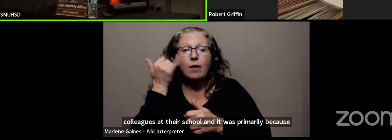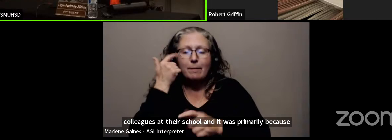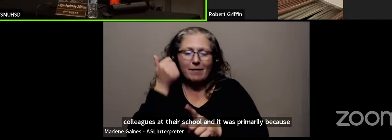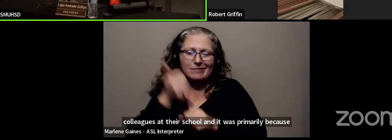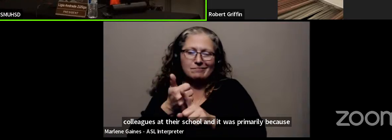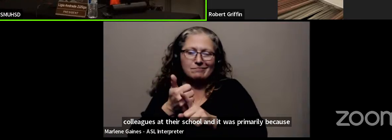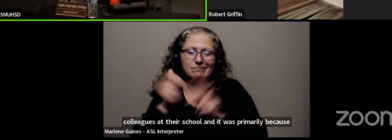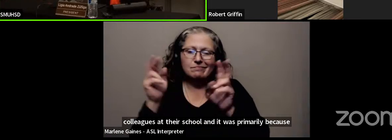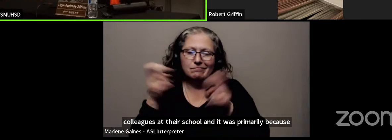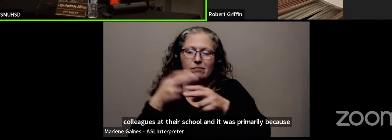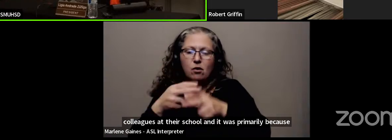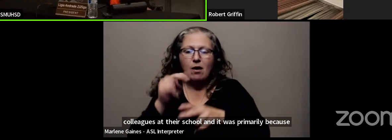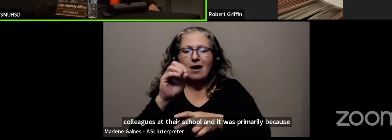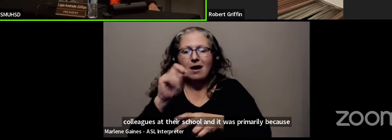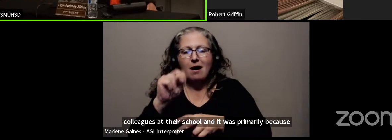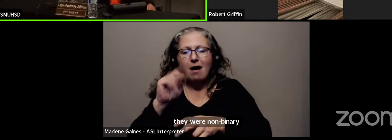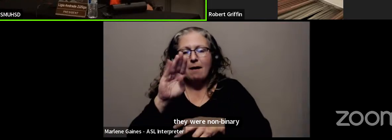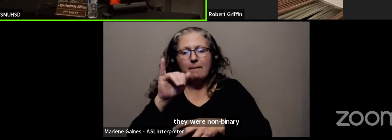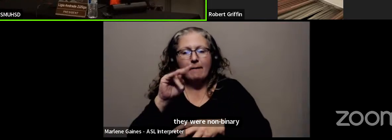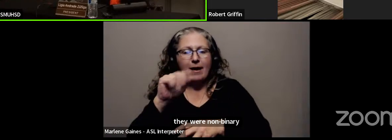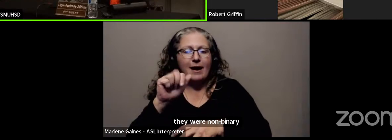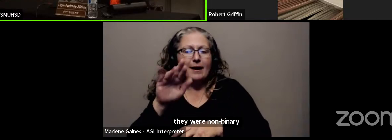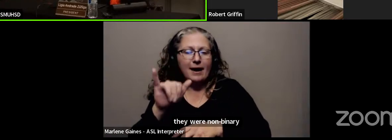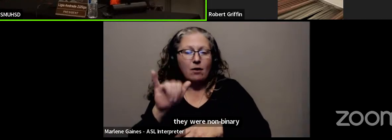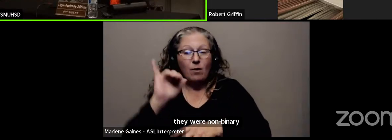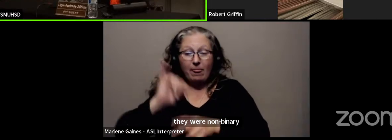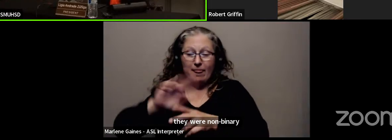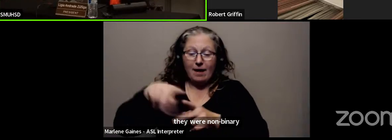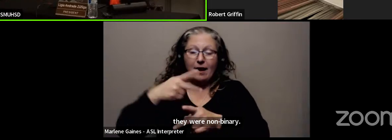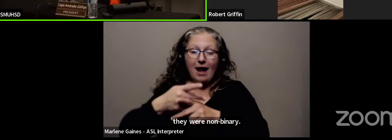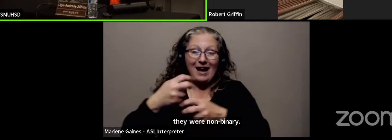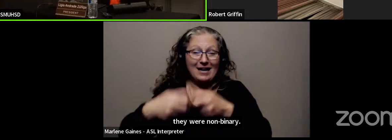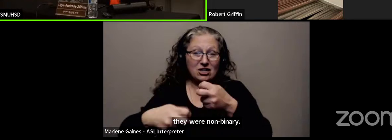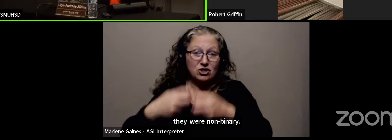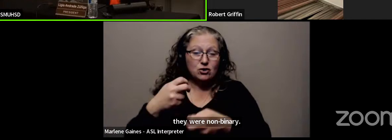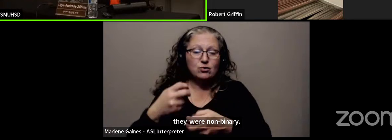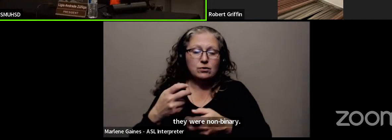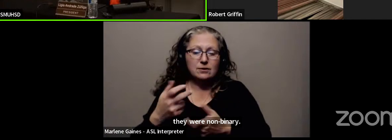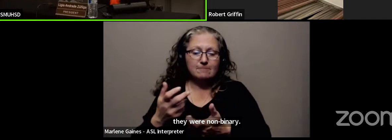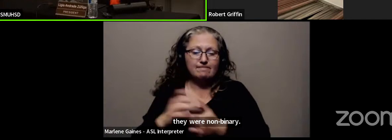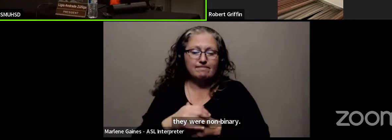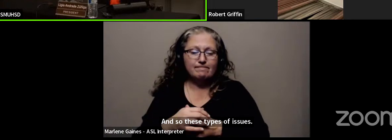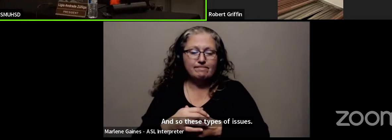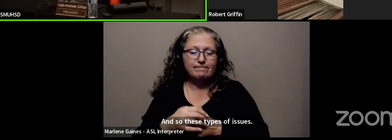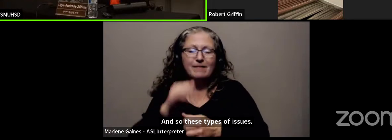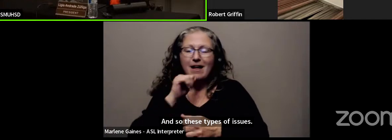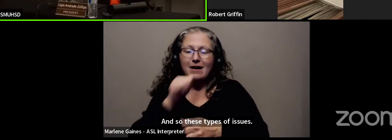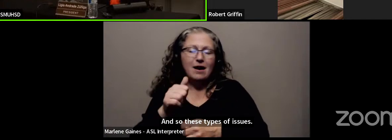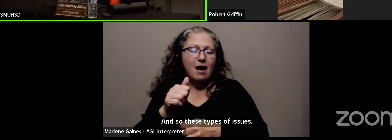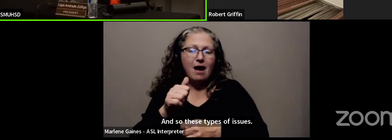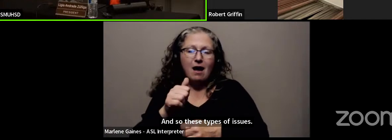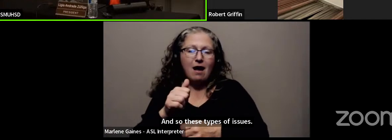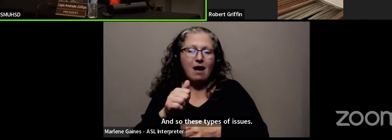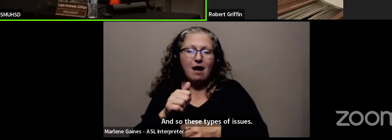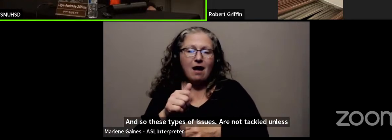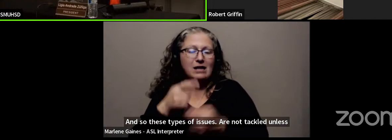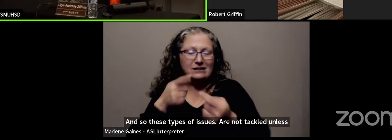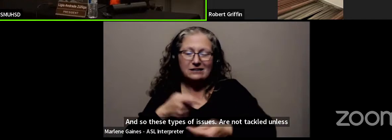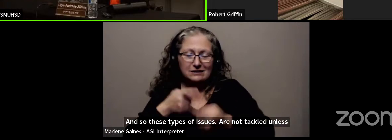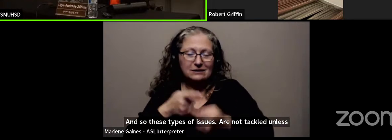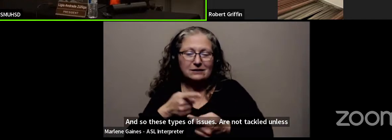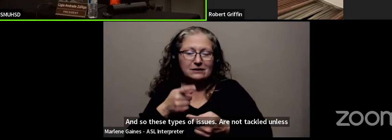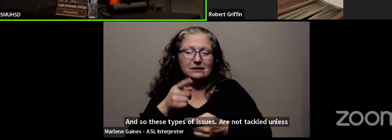non-binary. And so these types of issues are not tackled unless people